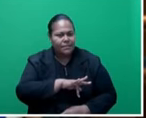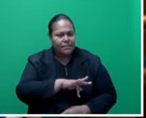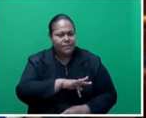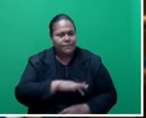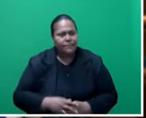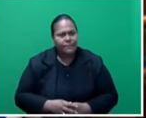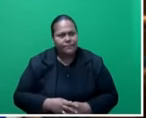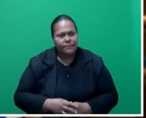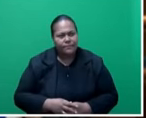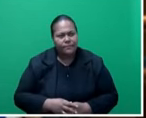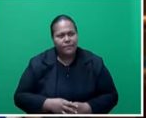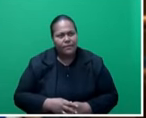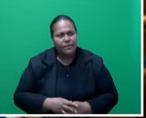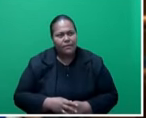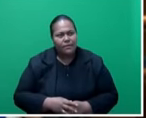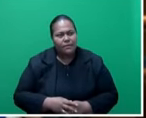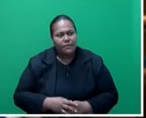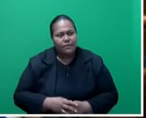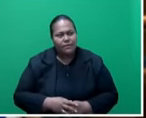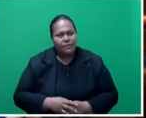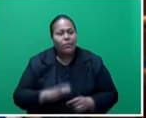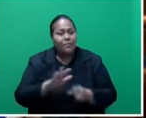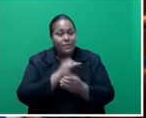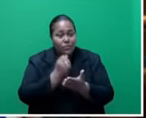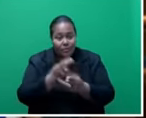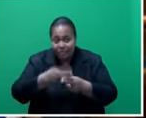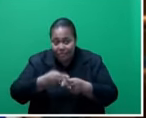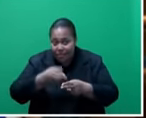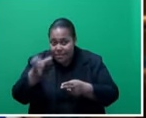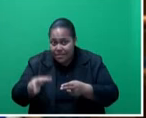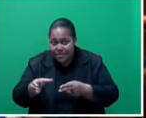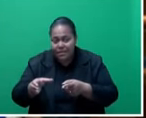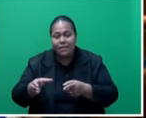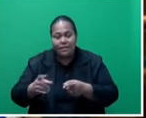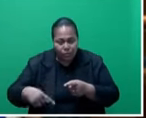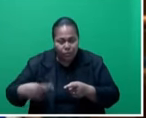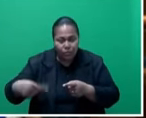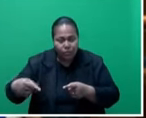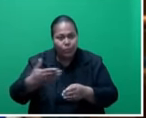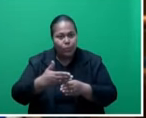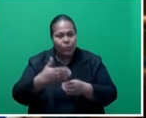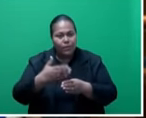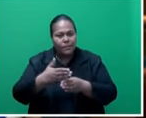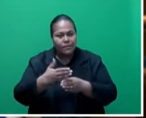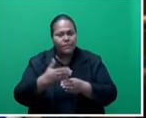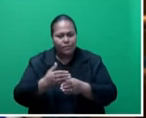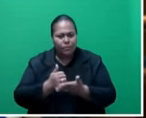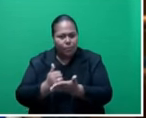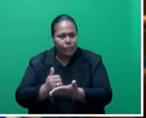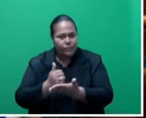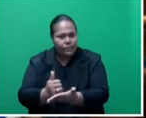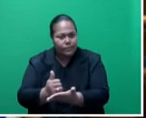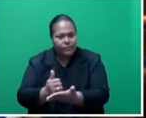the House and assure our agricultural households that we will continue to work hard to support them during